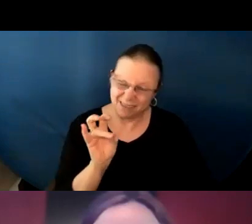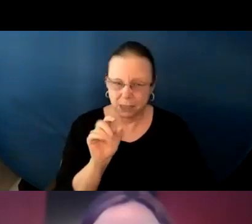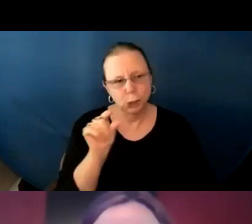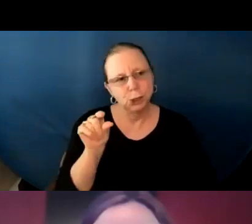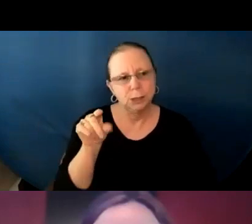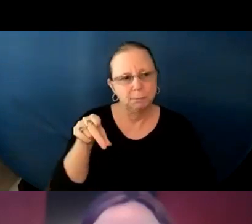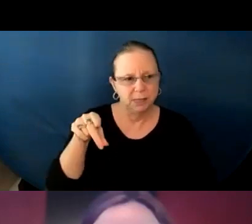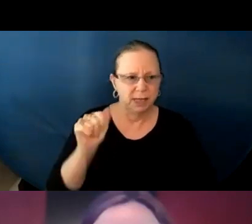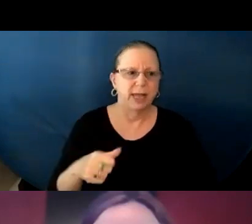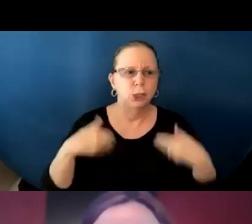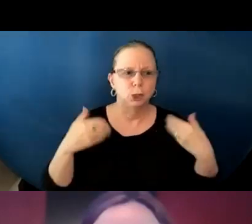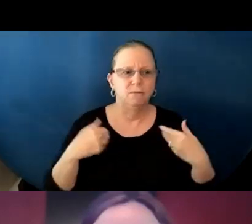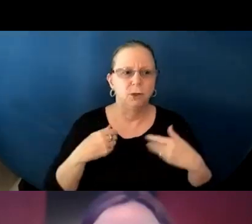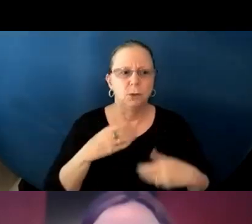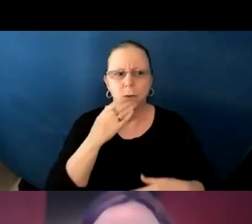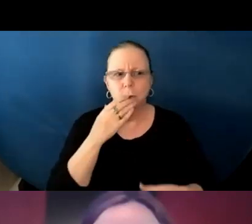juvenile criminal record,